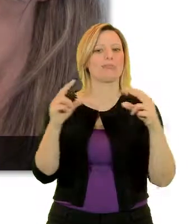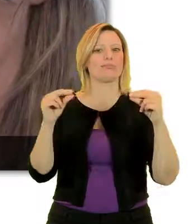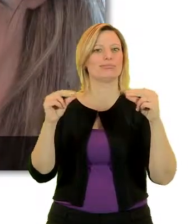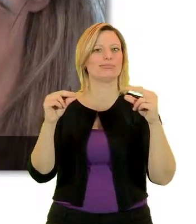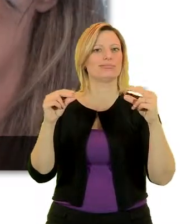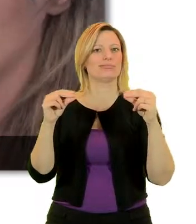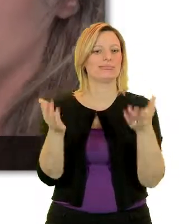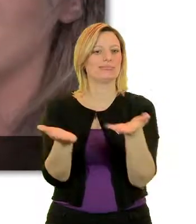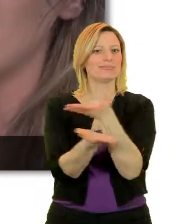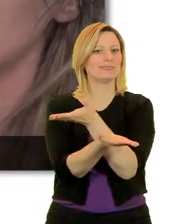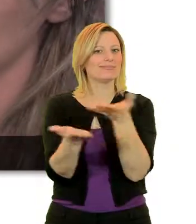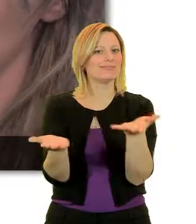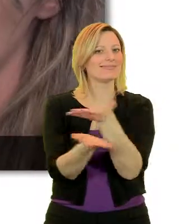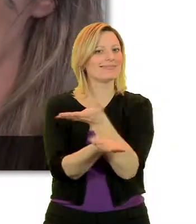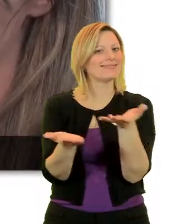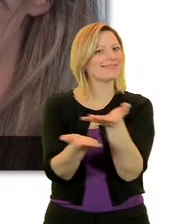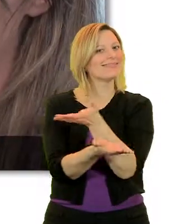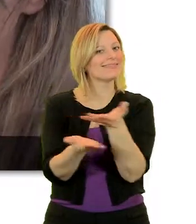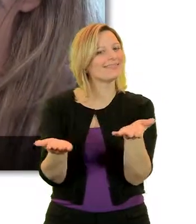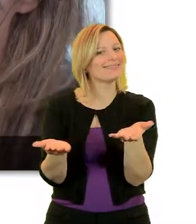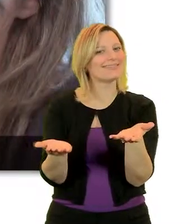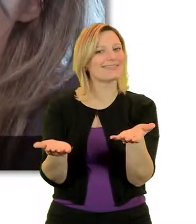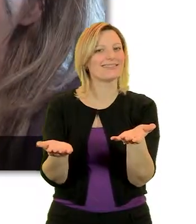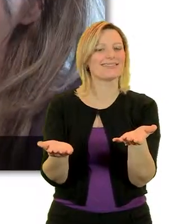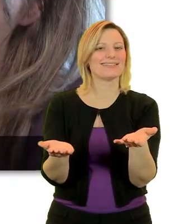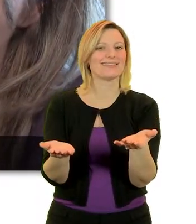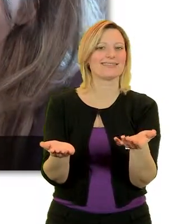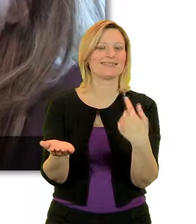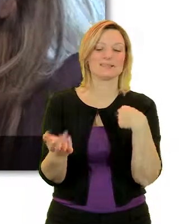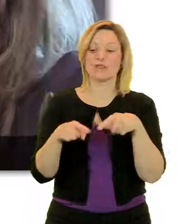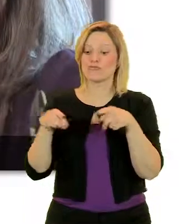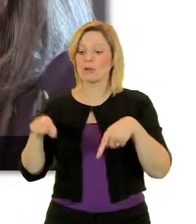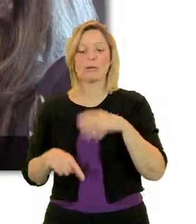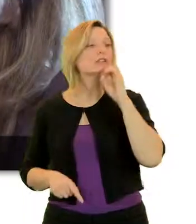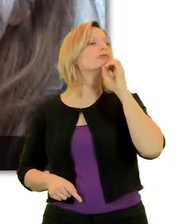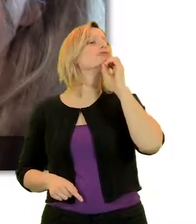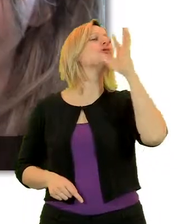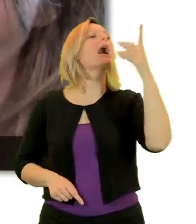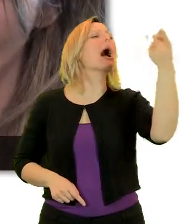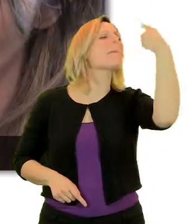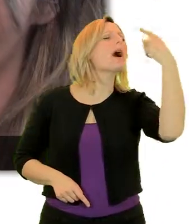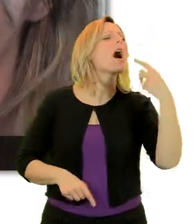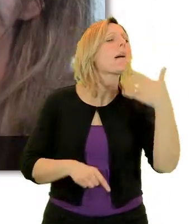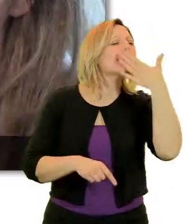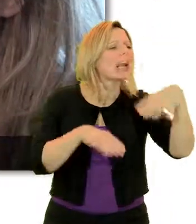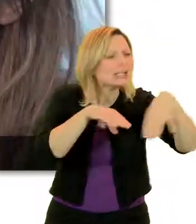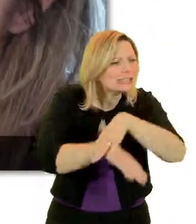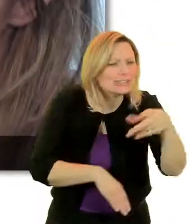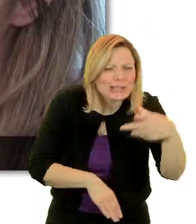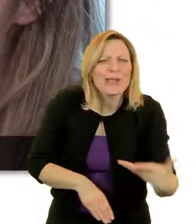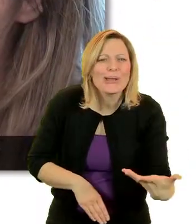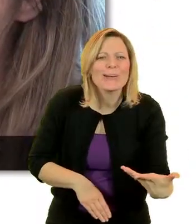with his twin brother. His twin brother can talk to him. I can shout from a different room for him to get the shoes